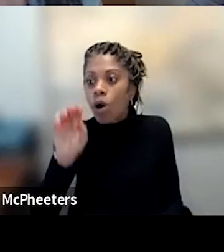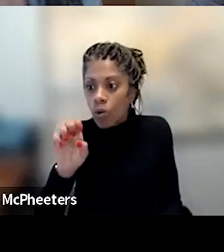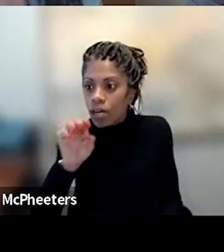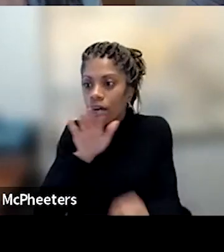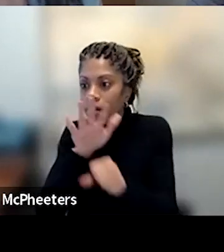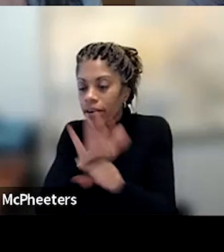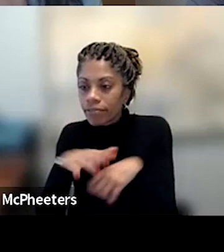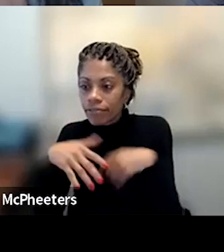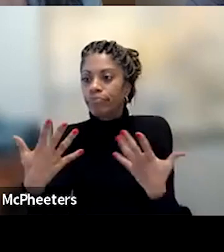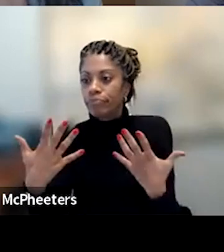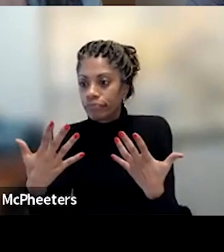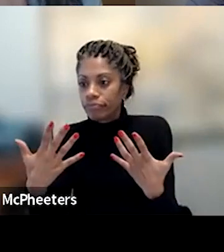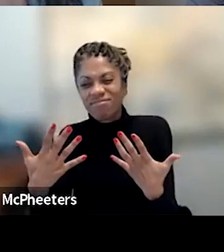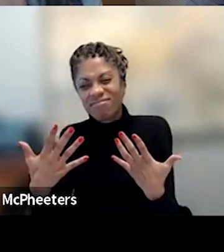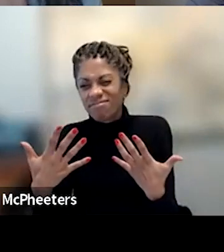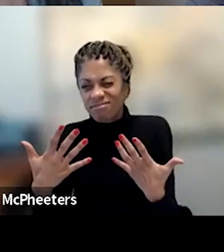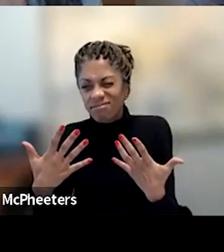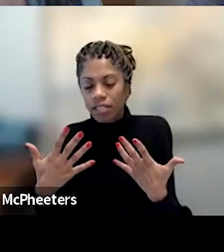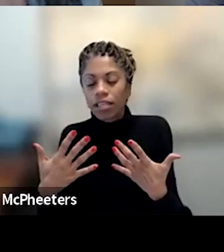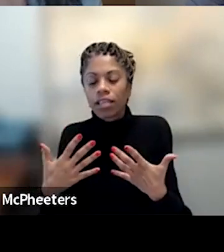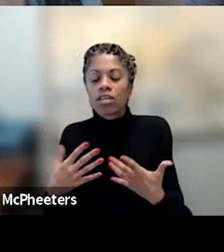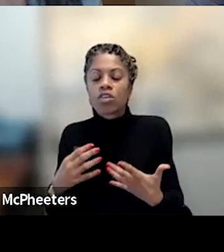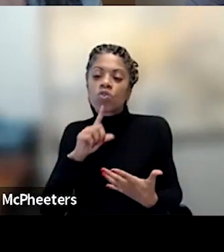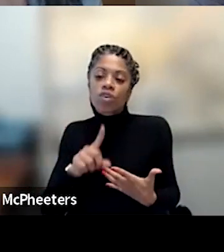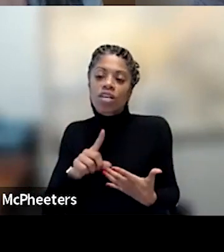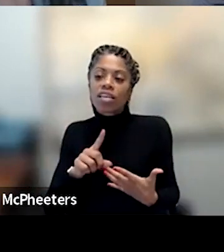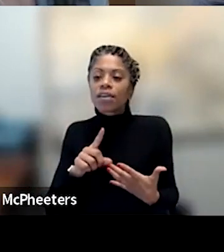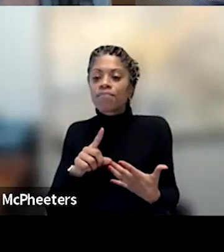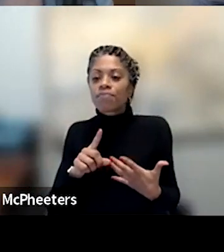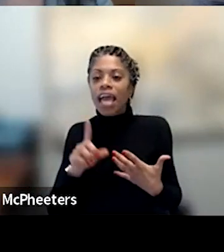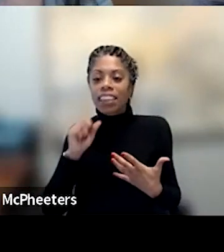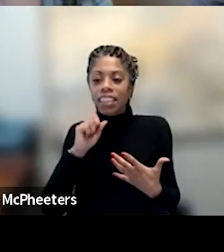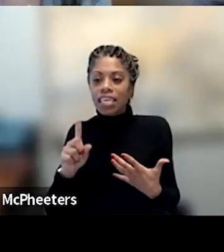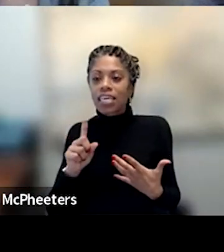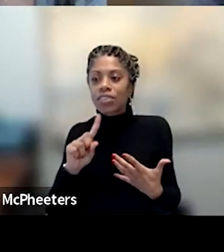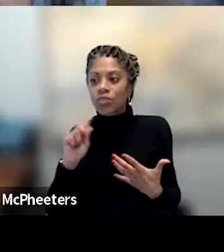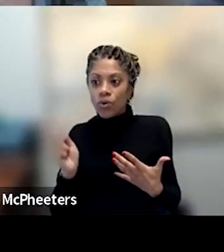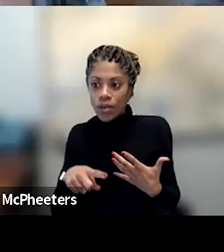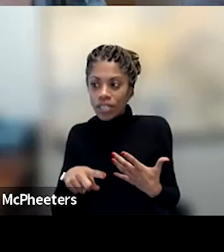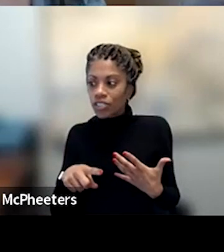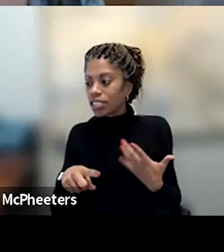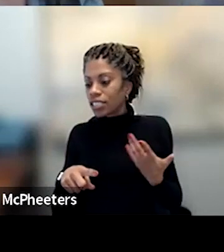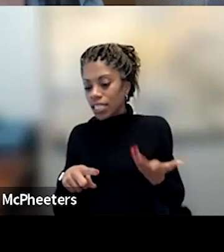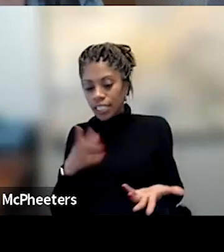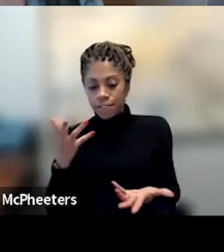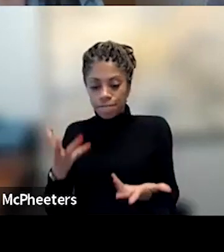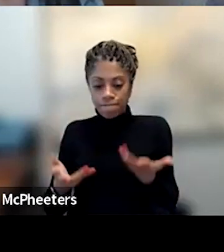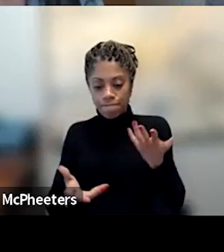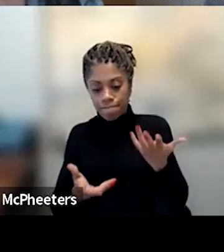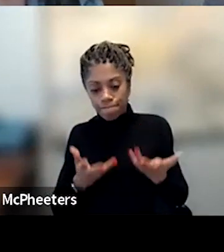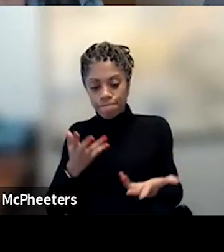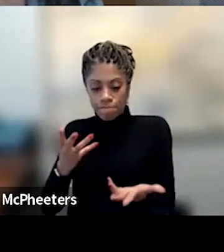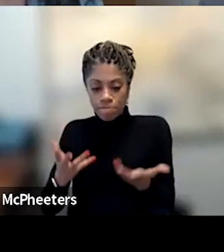with good intention at our organizations. And so I think the question has to be raised, are our